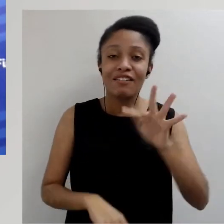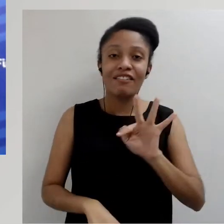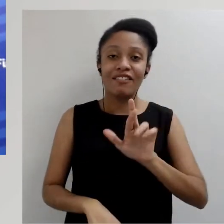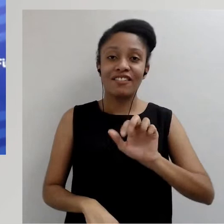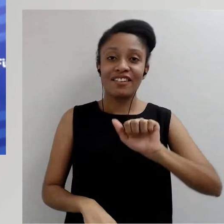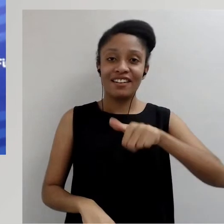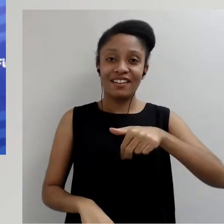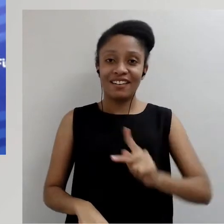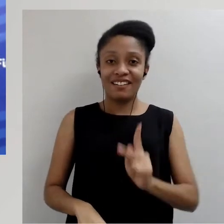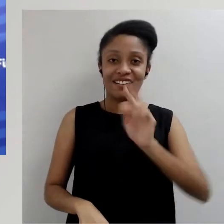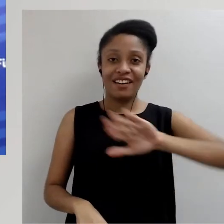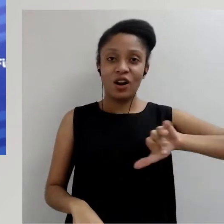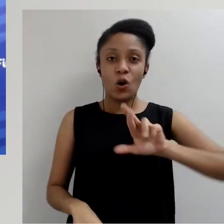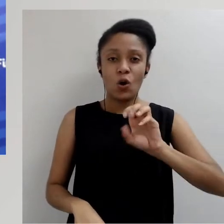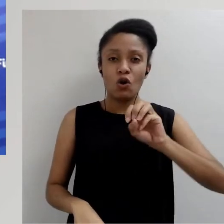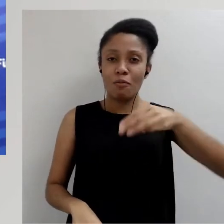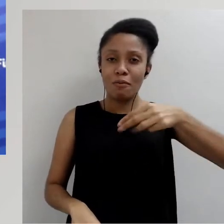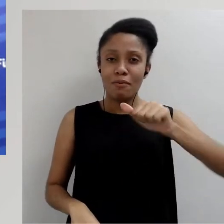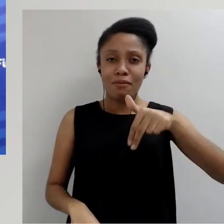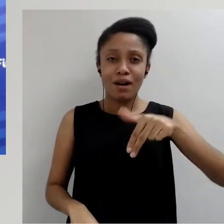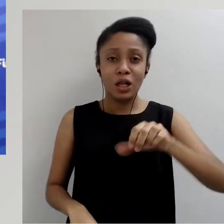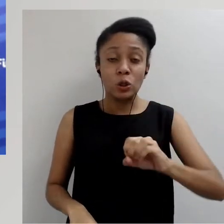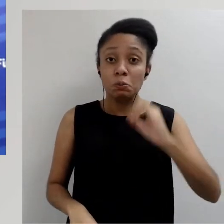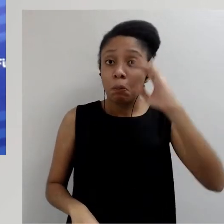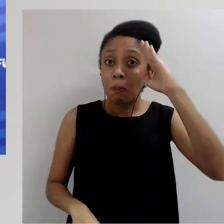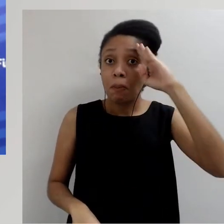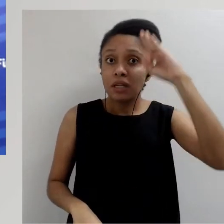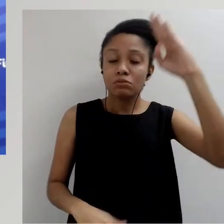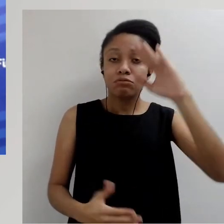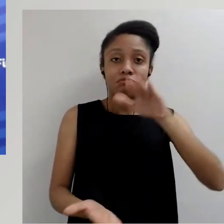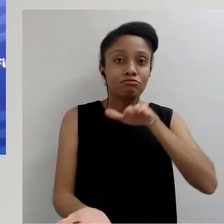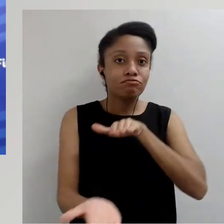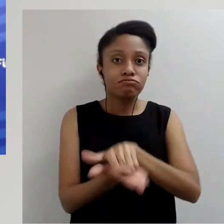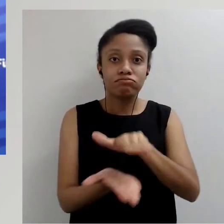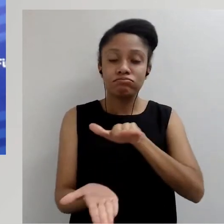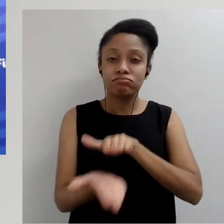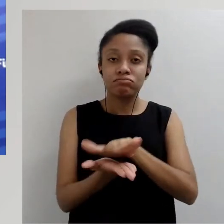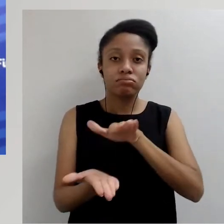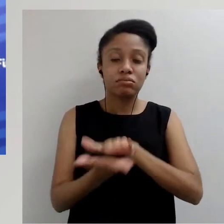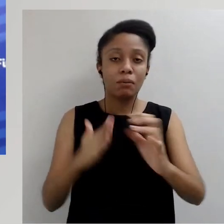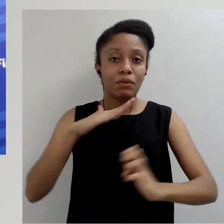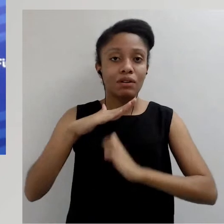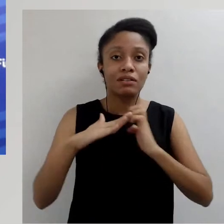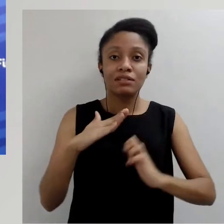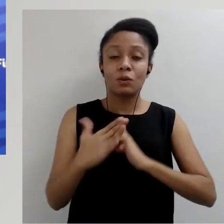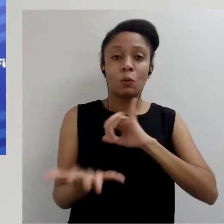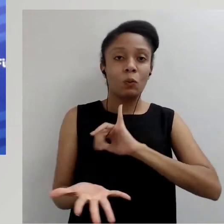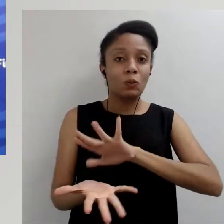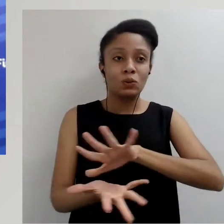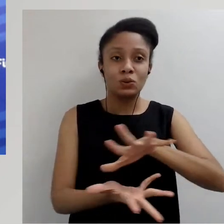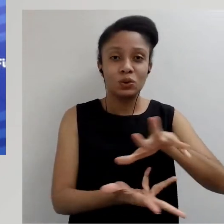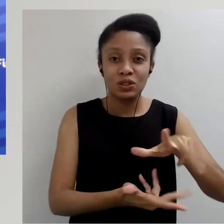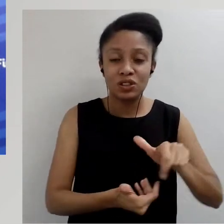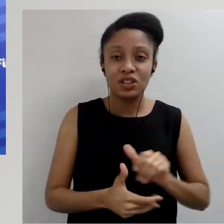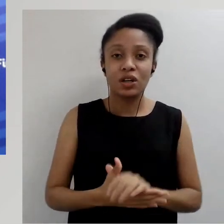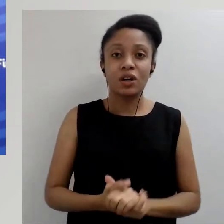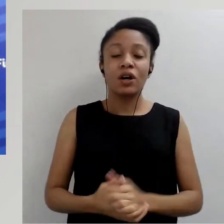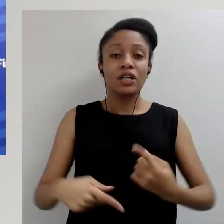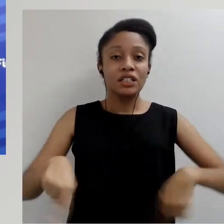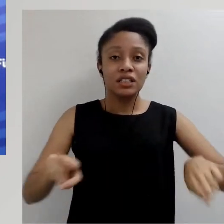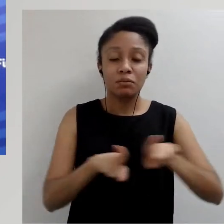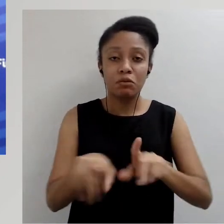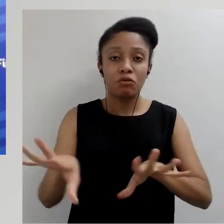To Frank Romano, one of the main names in the printing industry that gave us